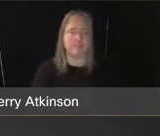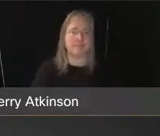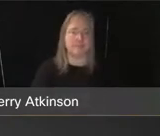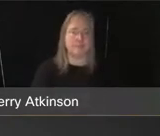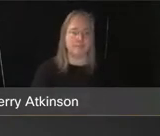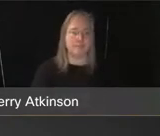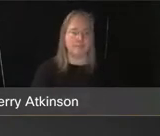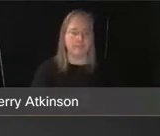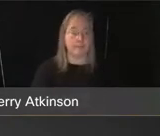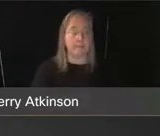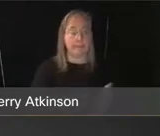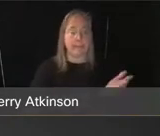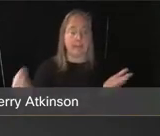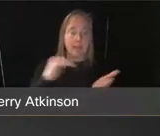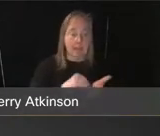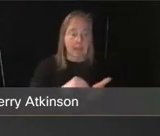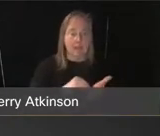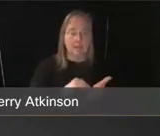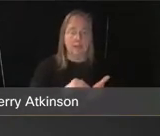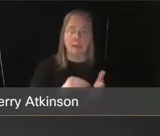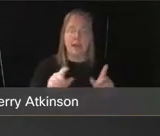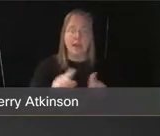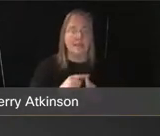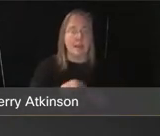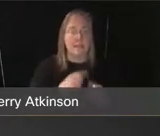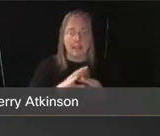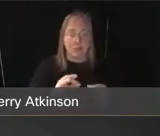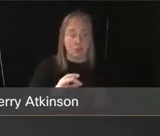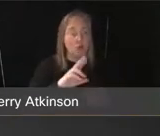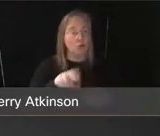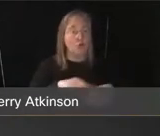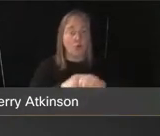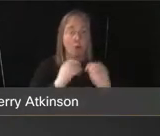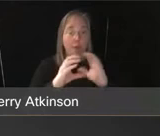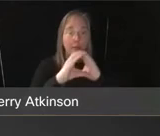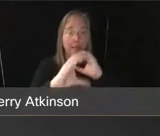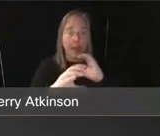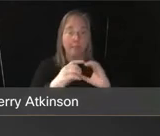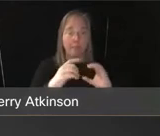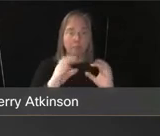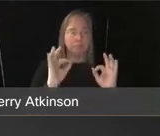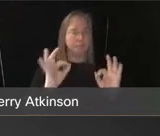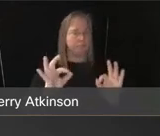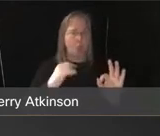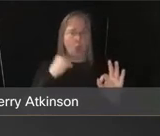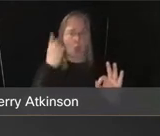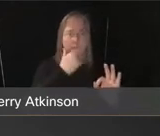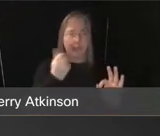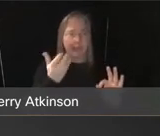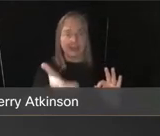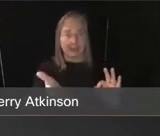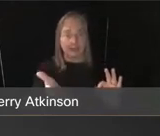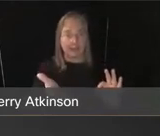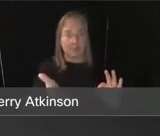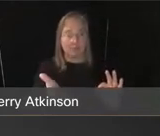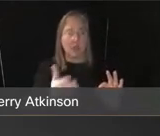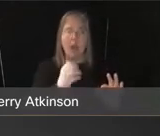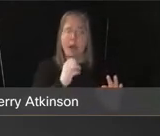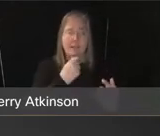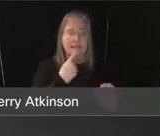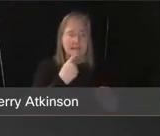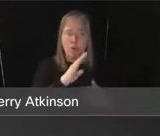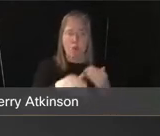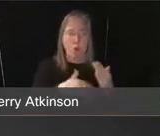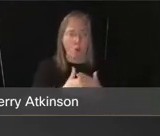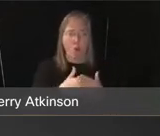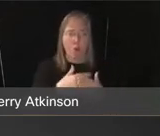So again, as I mentioned, this is how a normal pipe should look like, a good pipe should look like. I'm not saying that, you know, all of the pipes that we inspect is